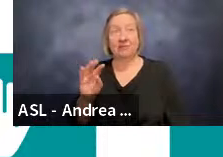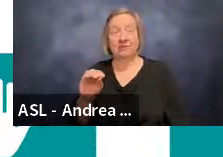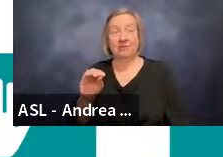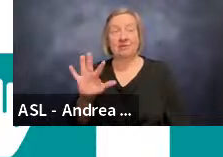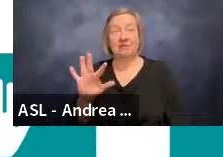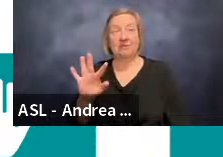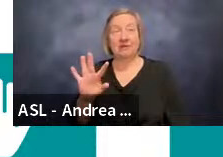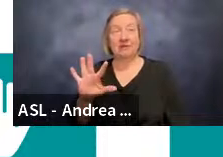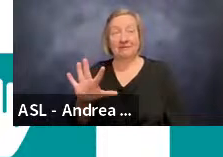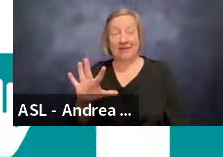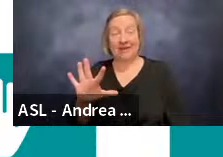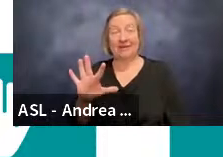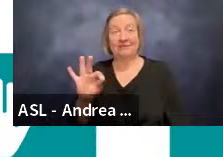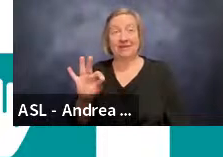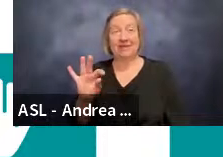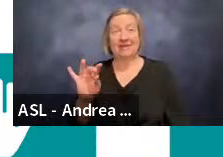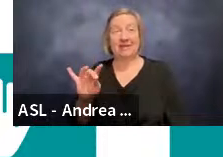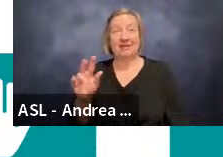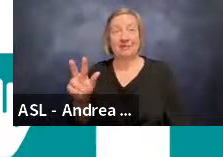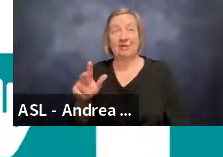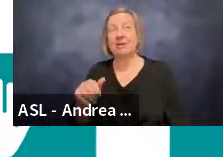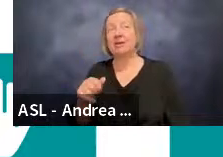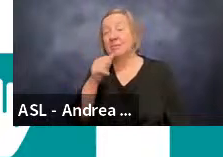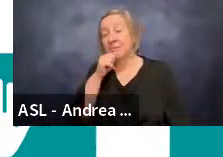986-0940-5983. Our passcode is